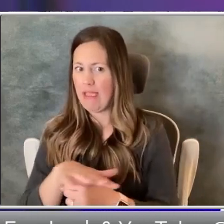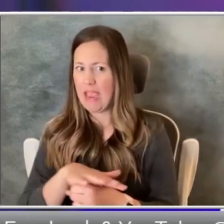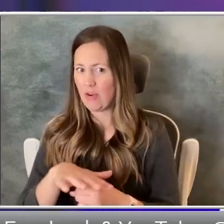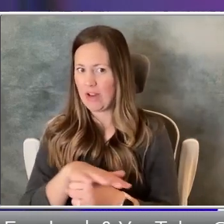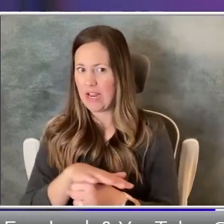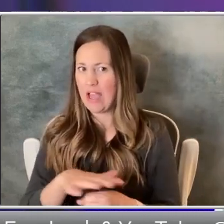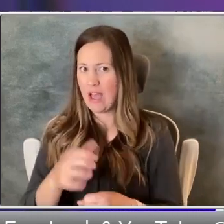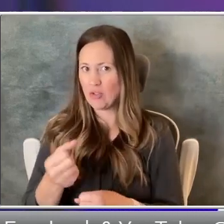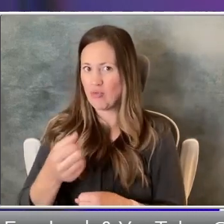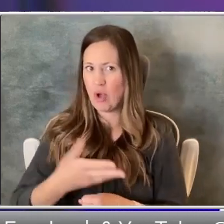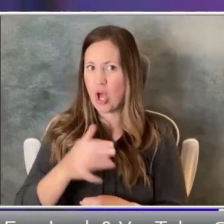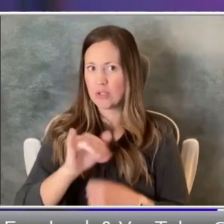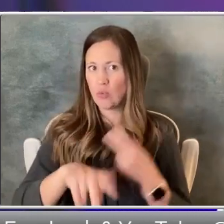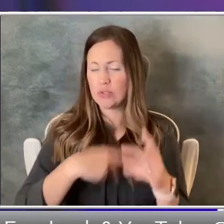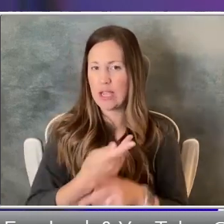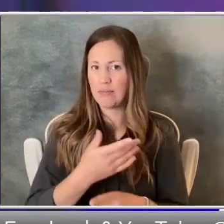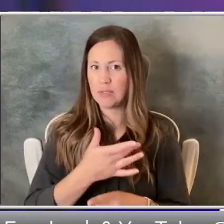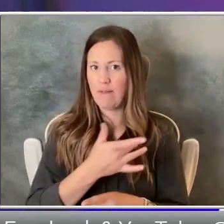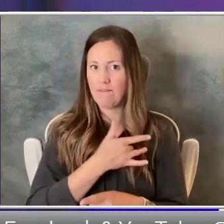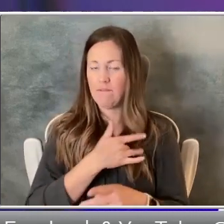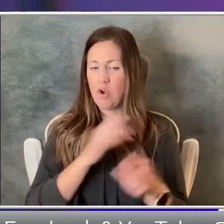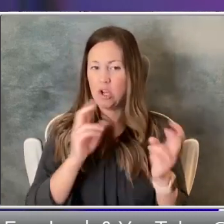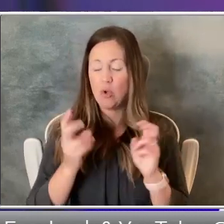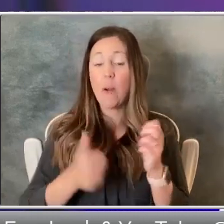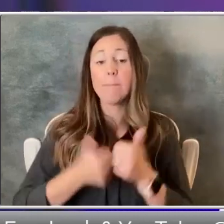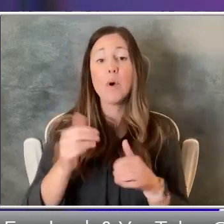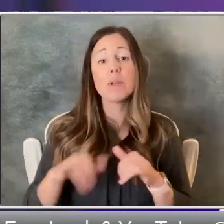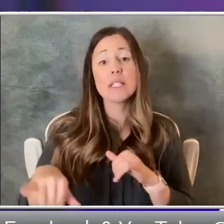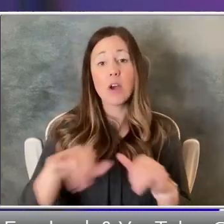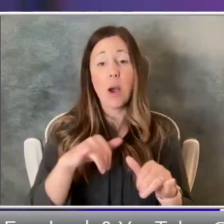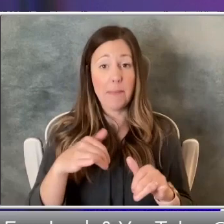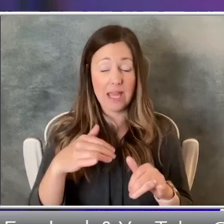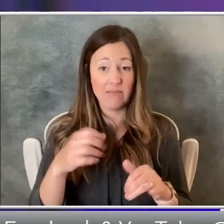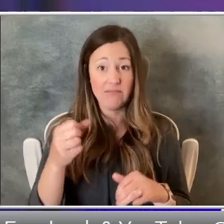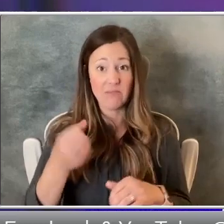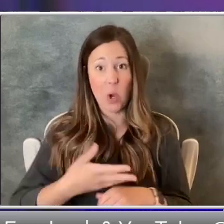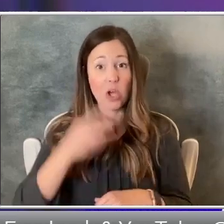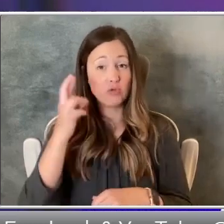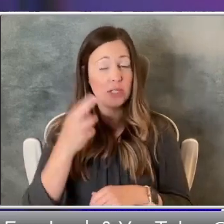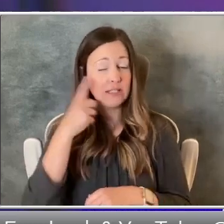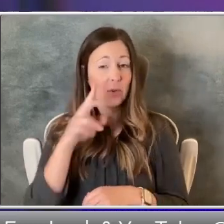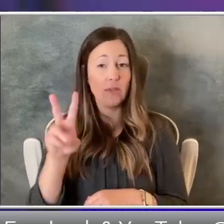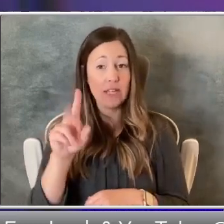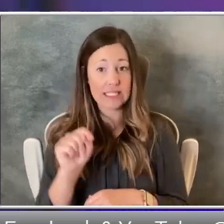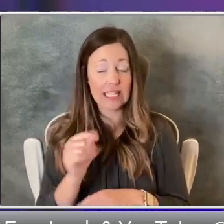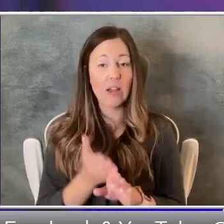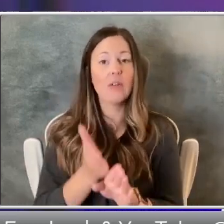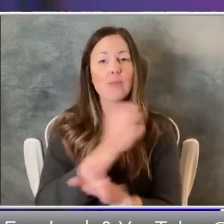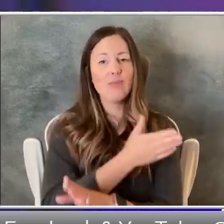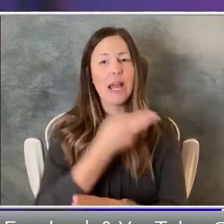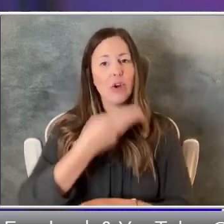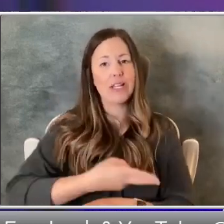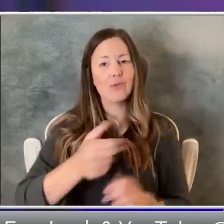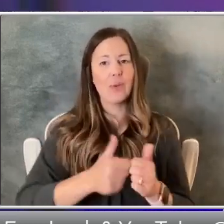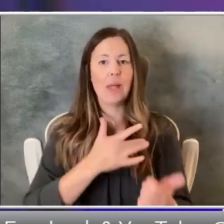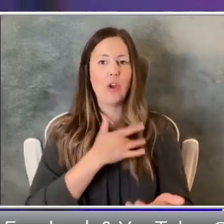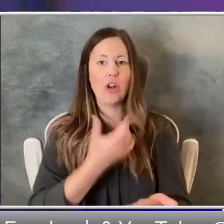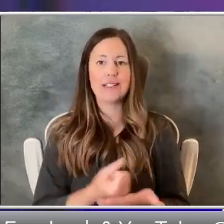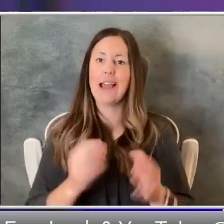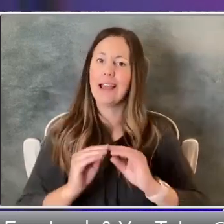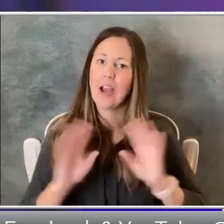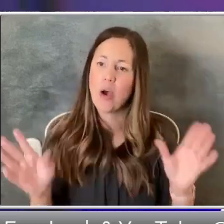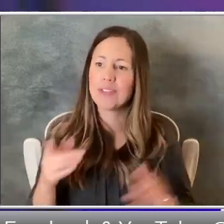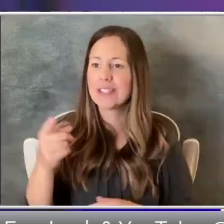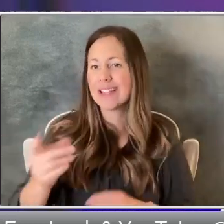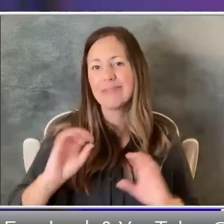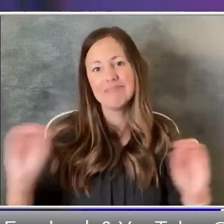rhythm issues. So the most common cause of ventricular tachycardia is prior history of a heart attack, which obviously Brittany's not had. She doesn't